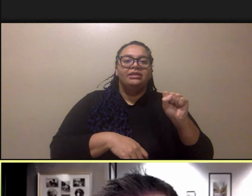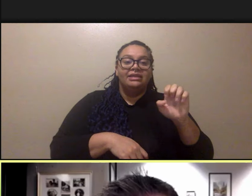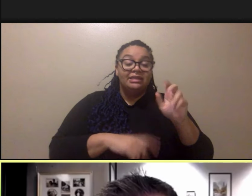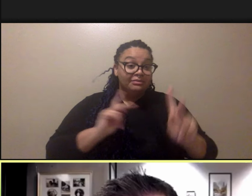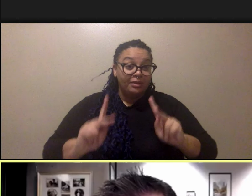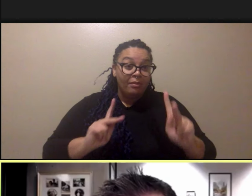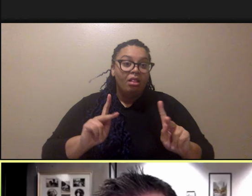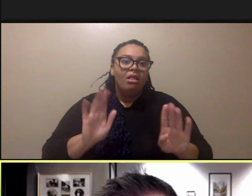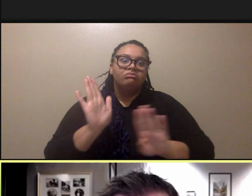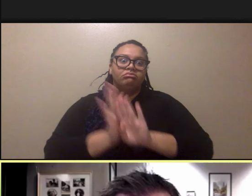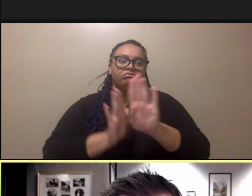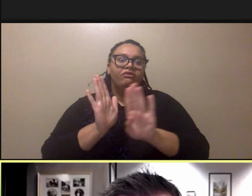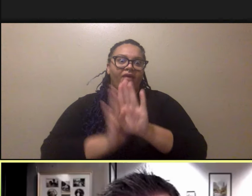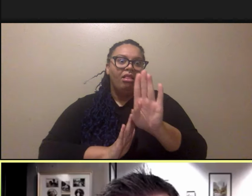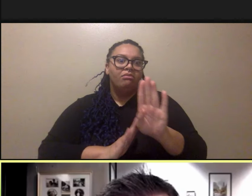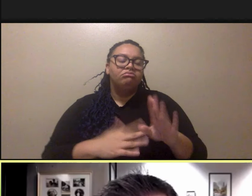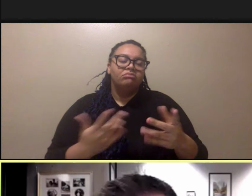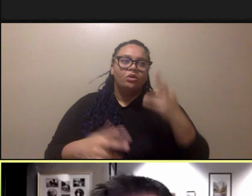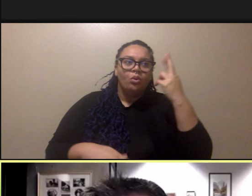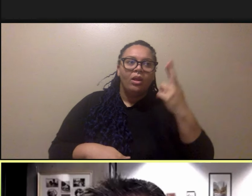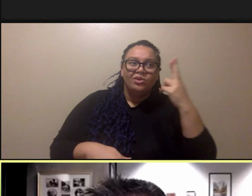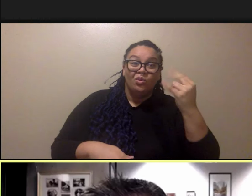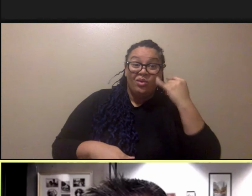Africa. They would die like crazy if they did that